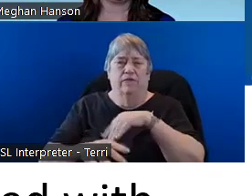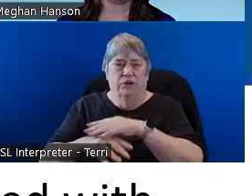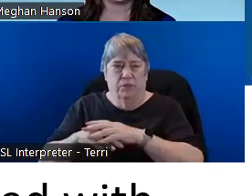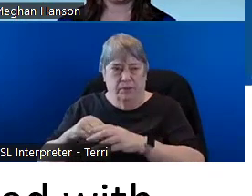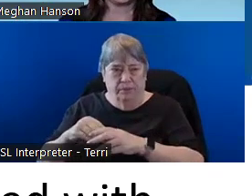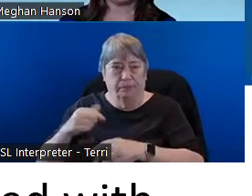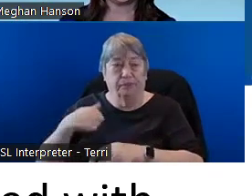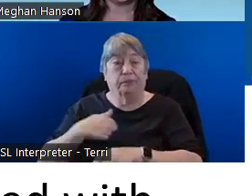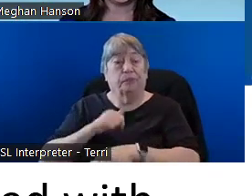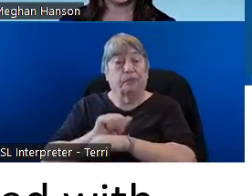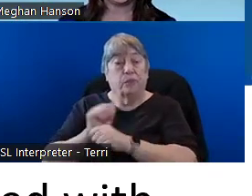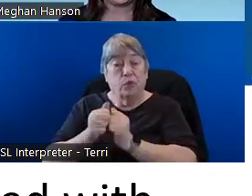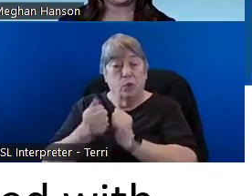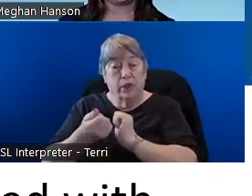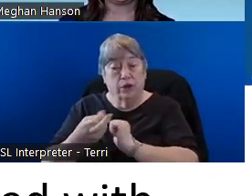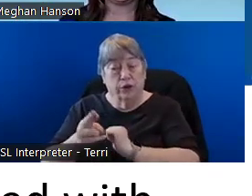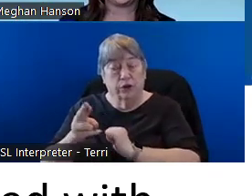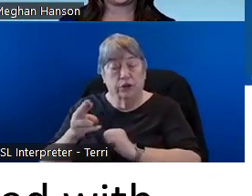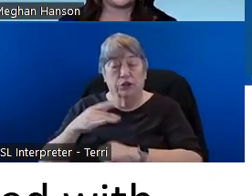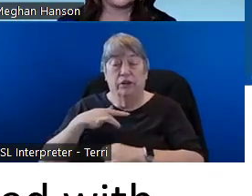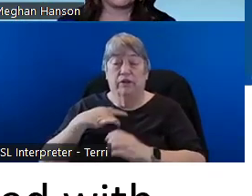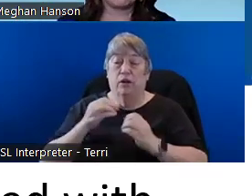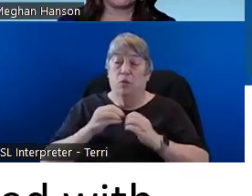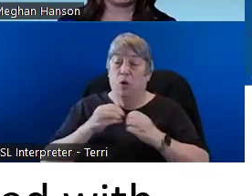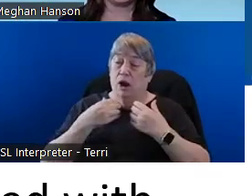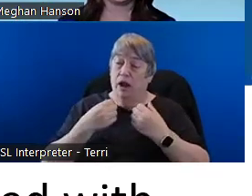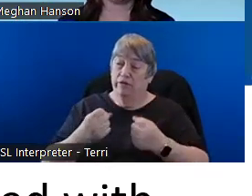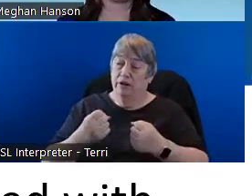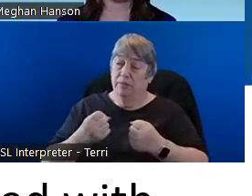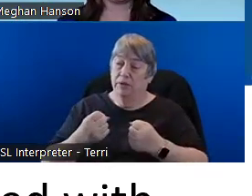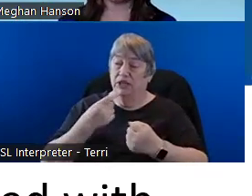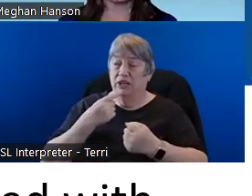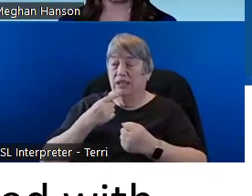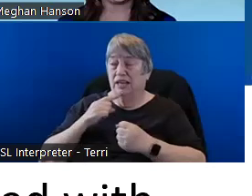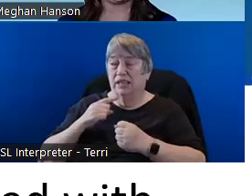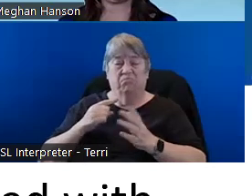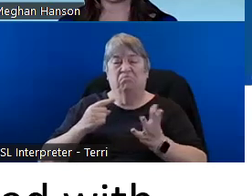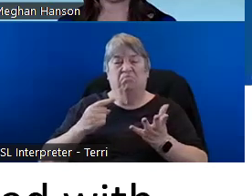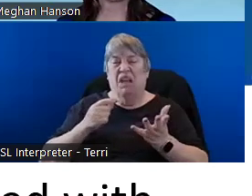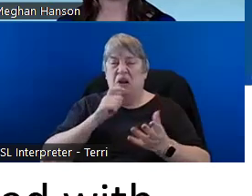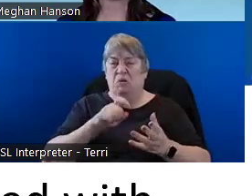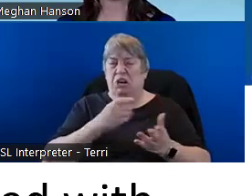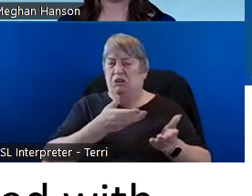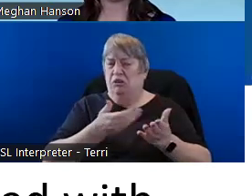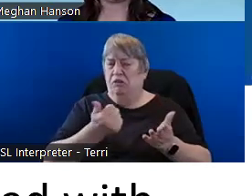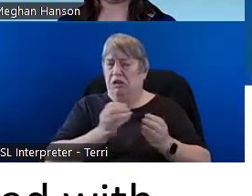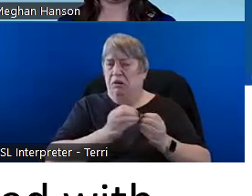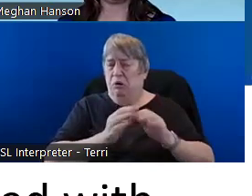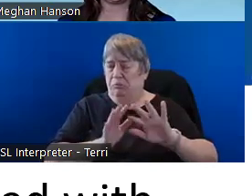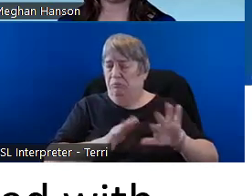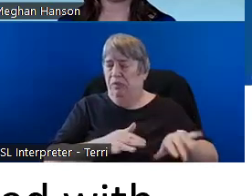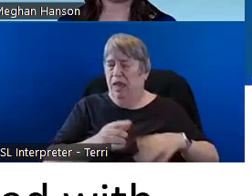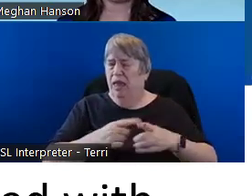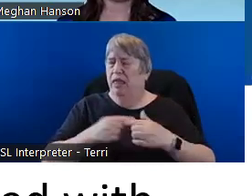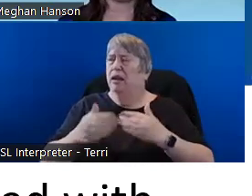of, gained her confidence, and she asked to exit from those services, but then called us back and said, okay, no, I'm struggling a